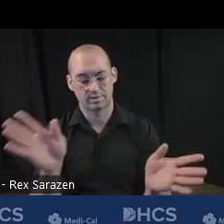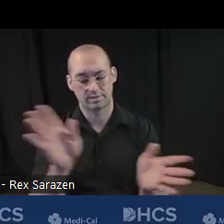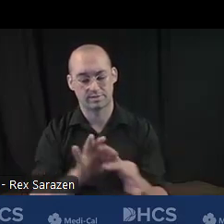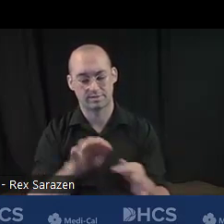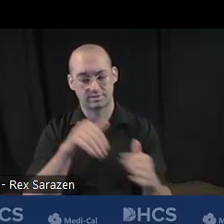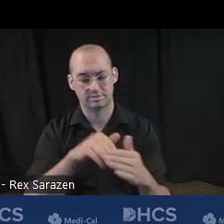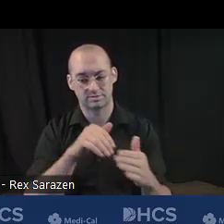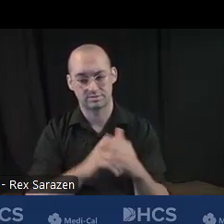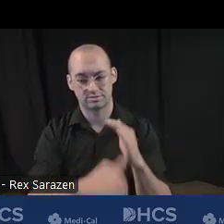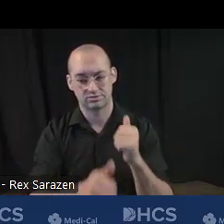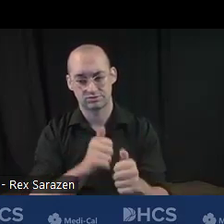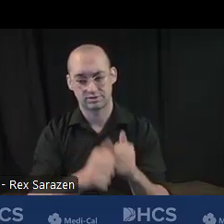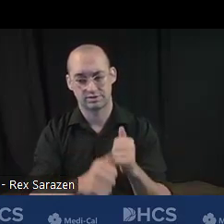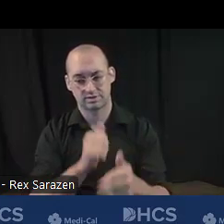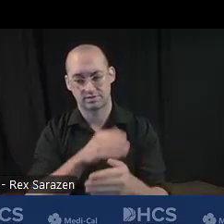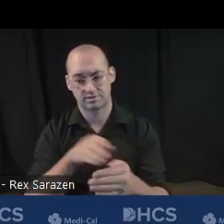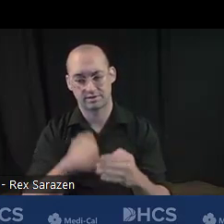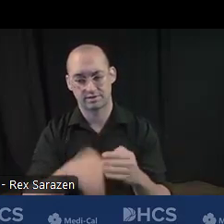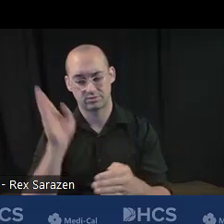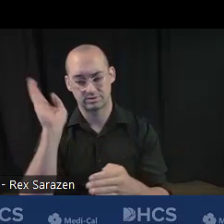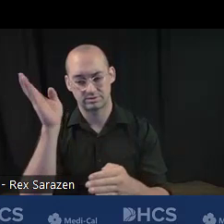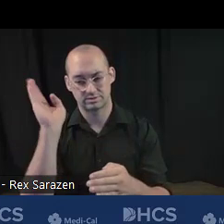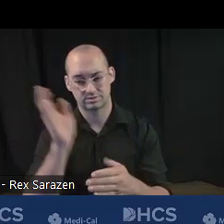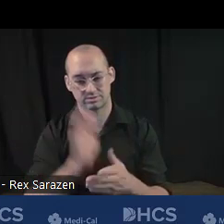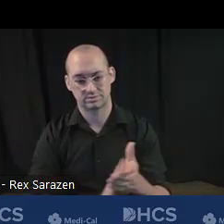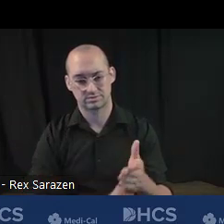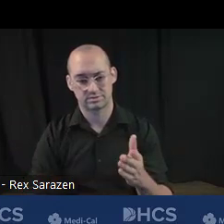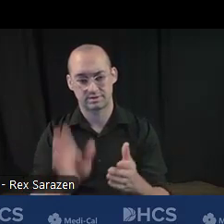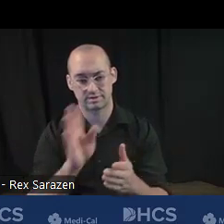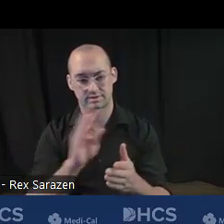my presentation, and